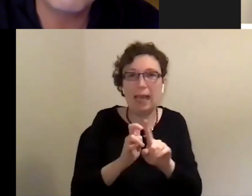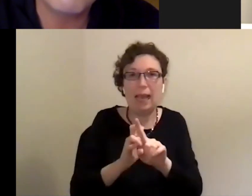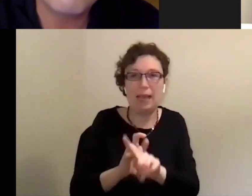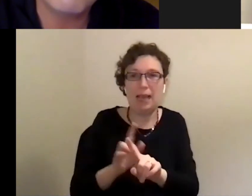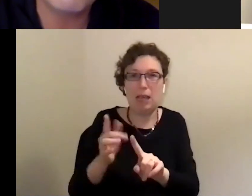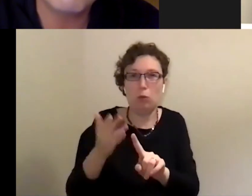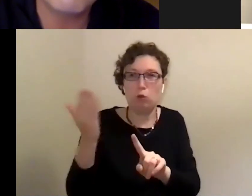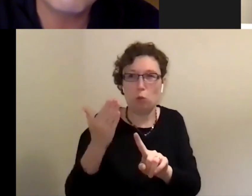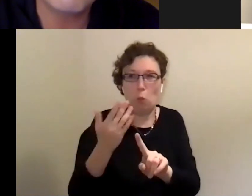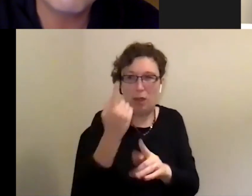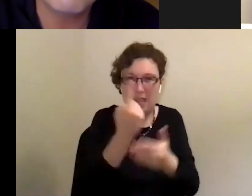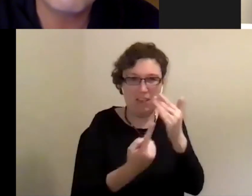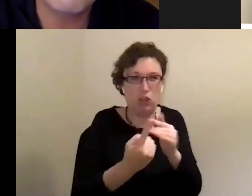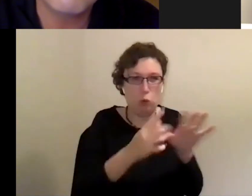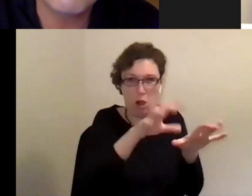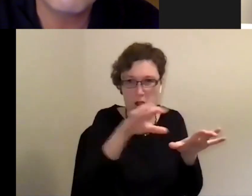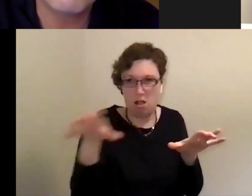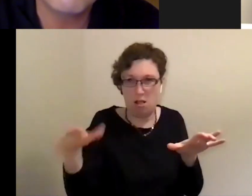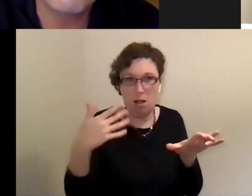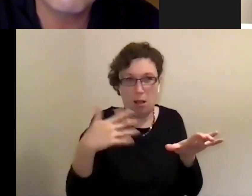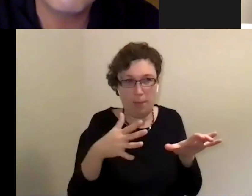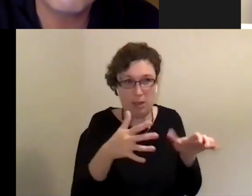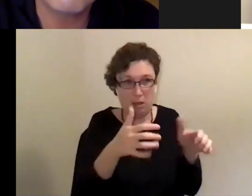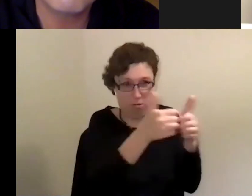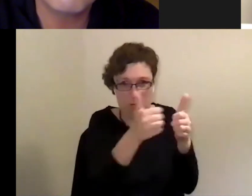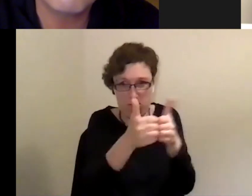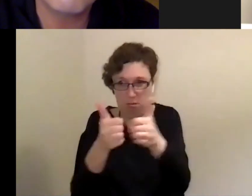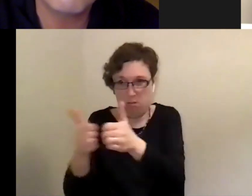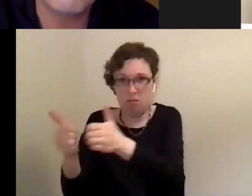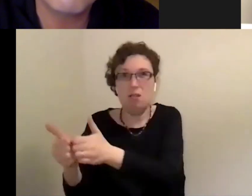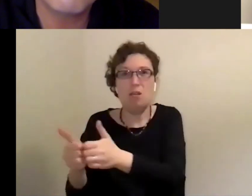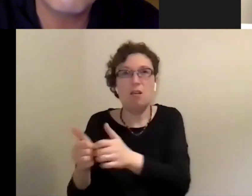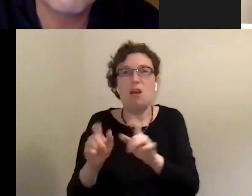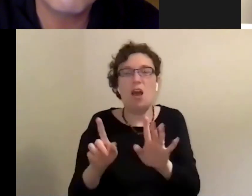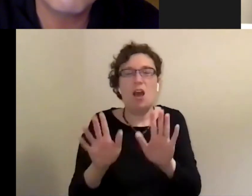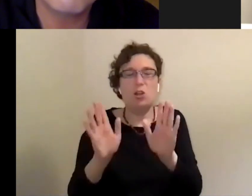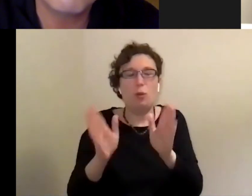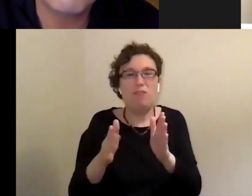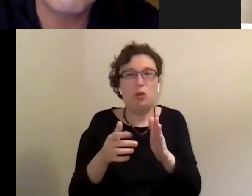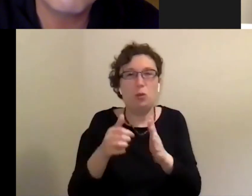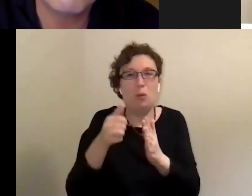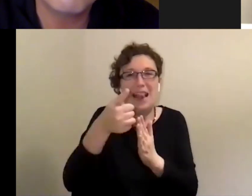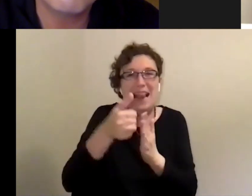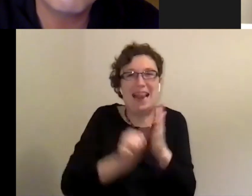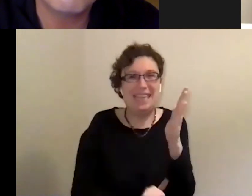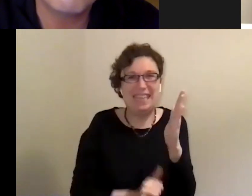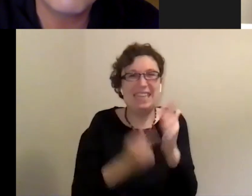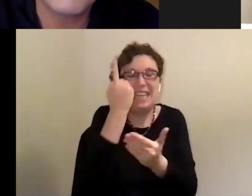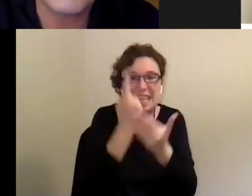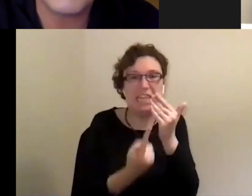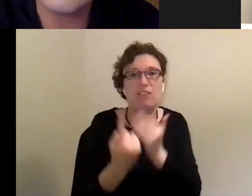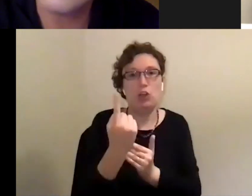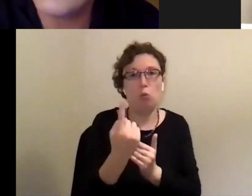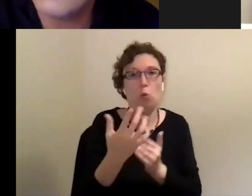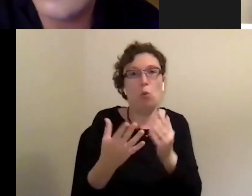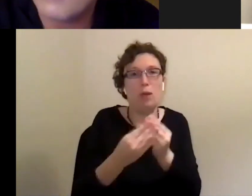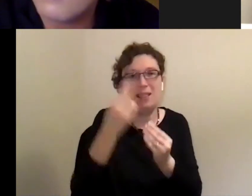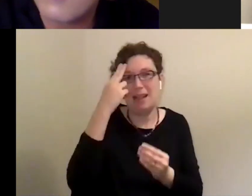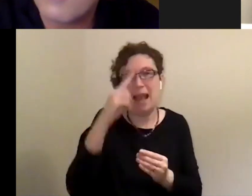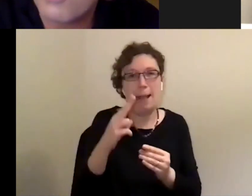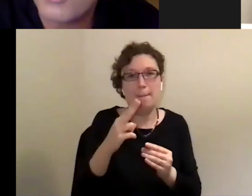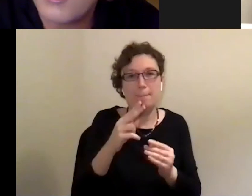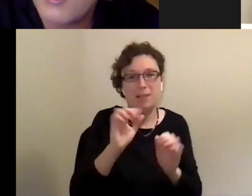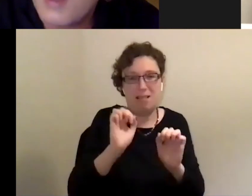that schools have accepted rather than listing particular individuals' experiences. Yeah,